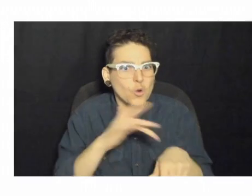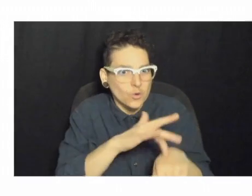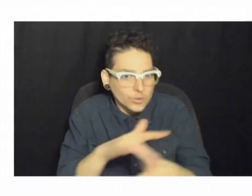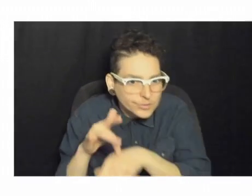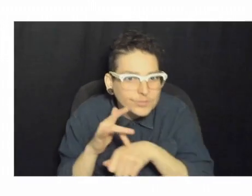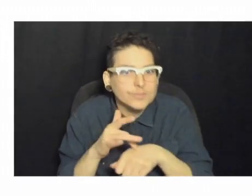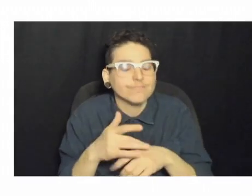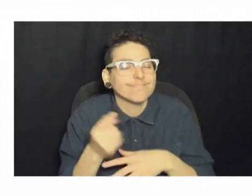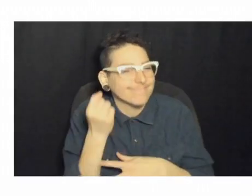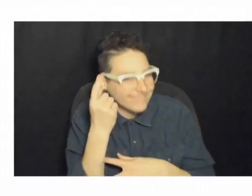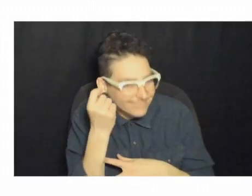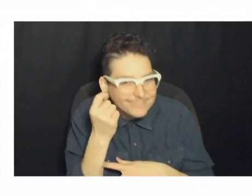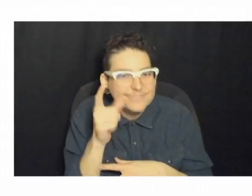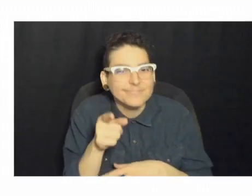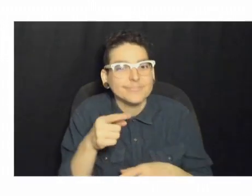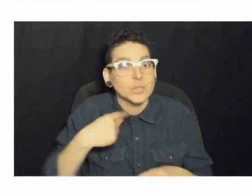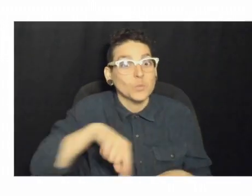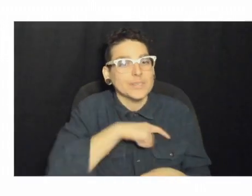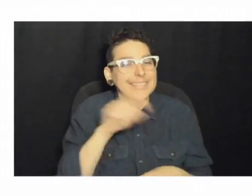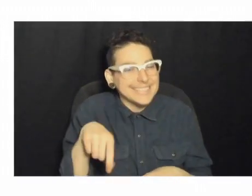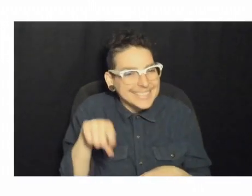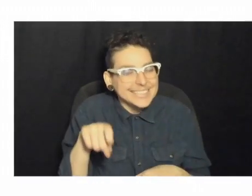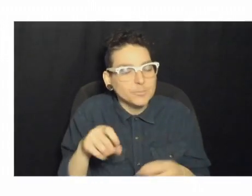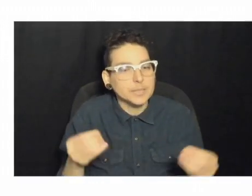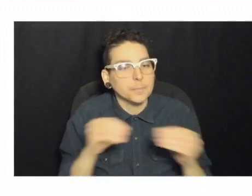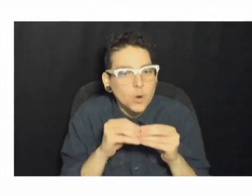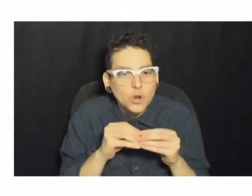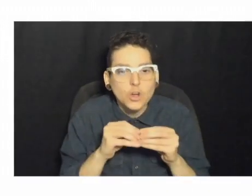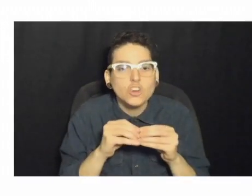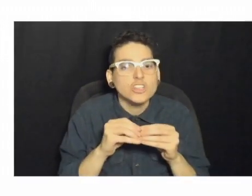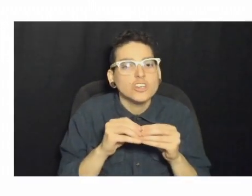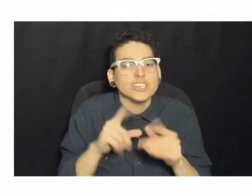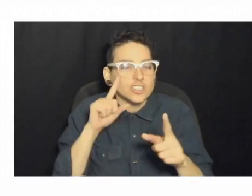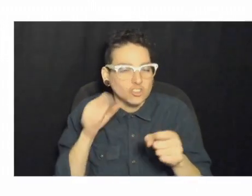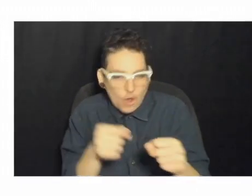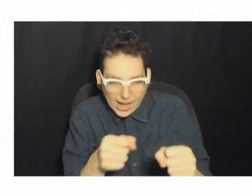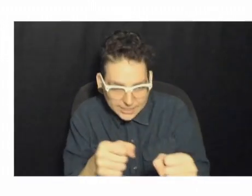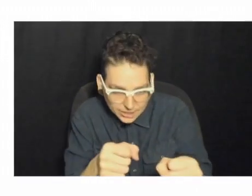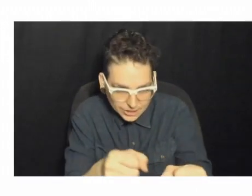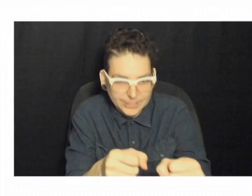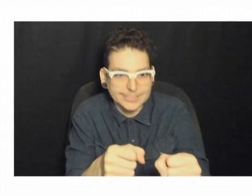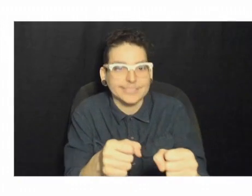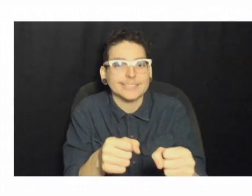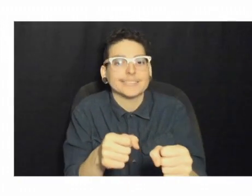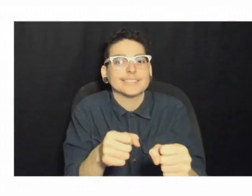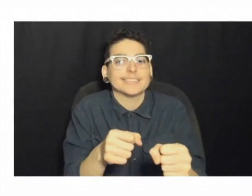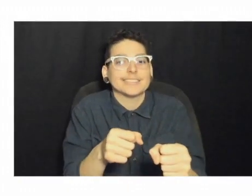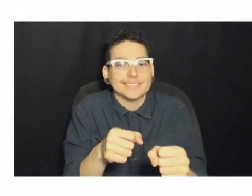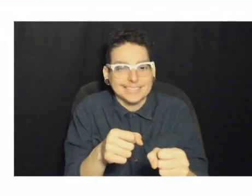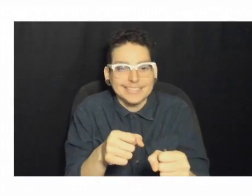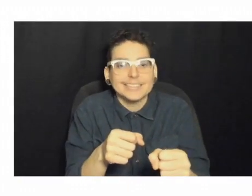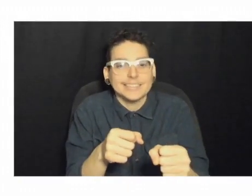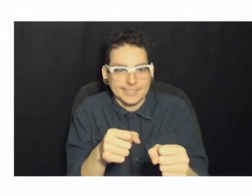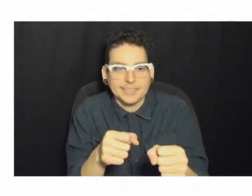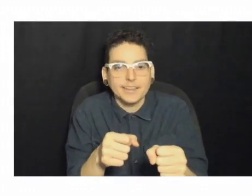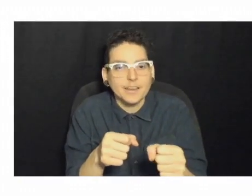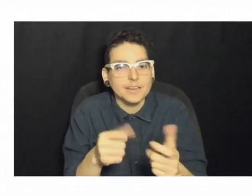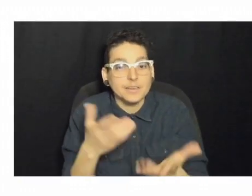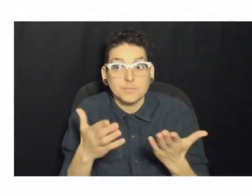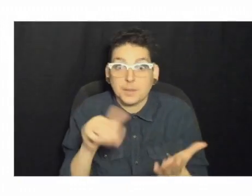we need more thought given. So, and others on this call can chime in here,